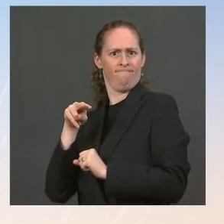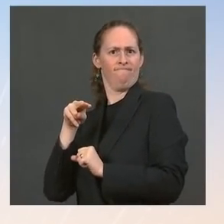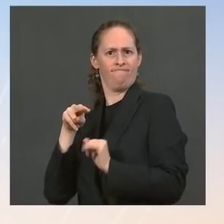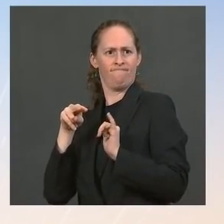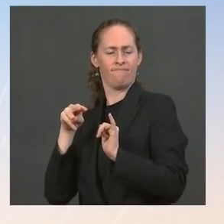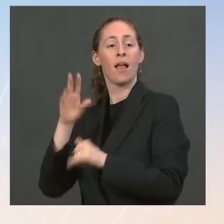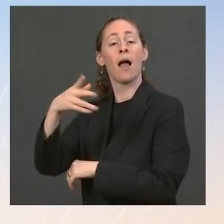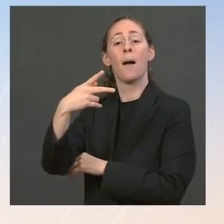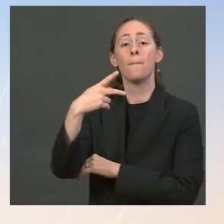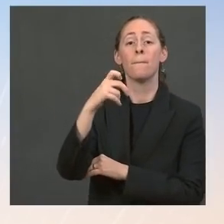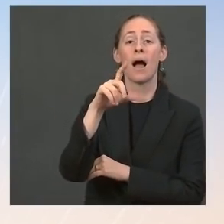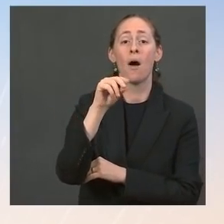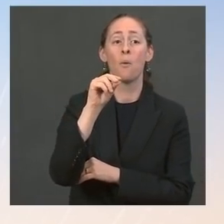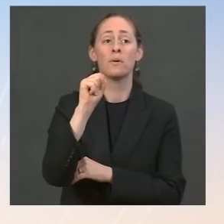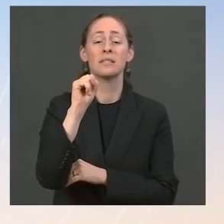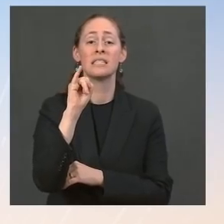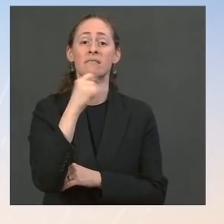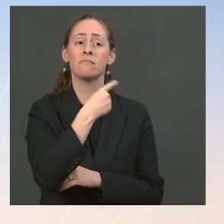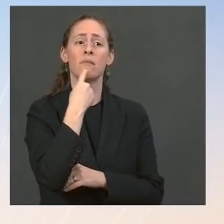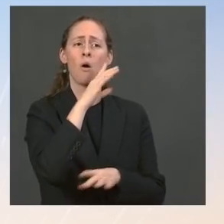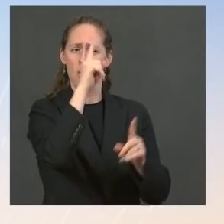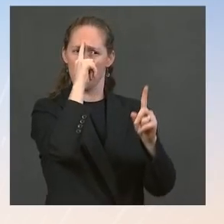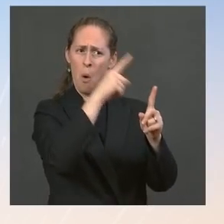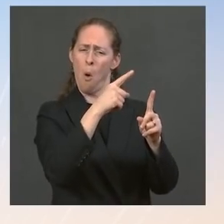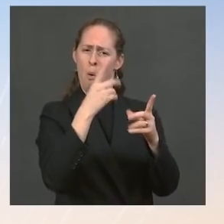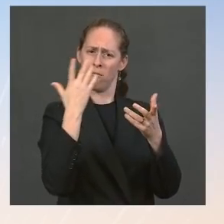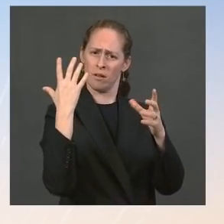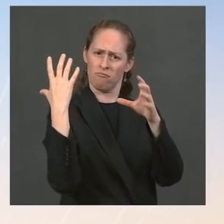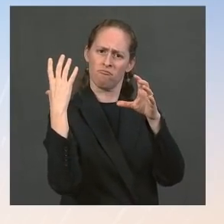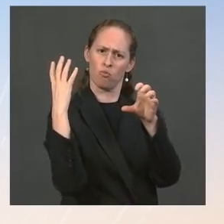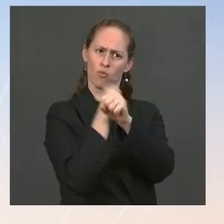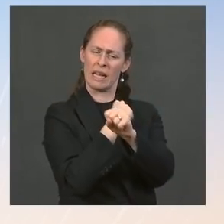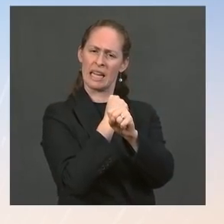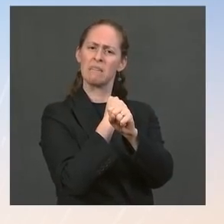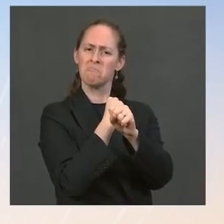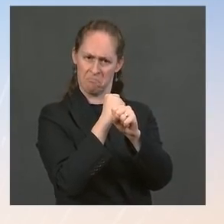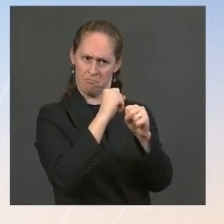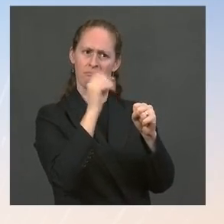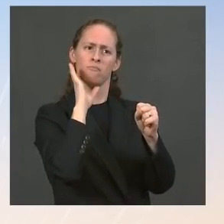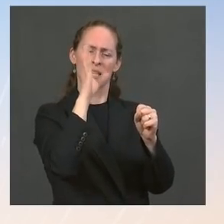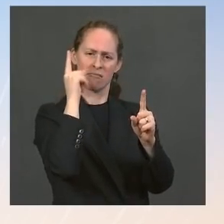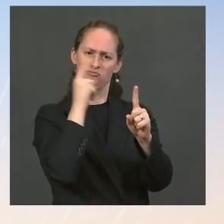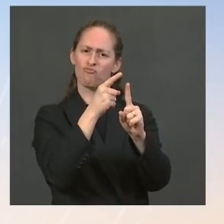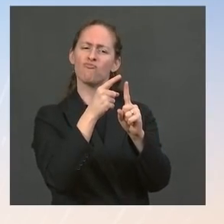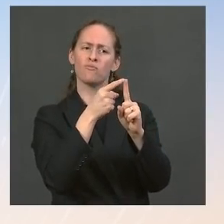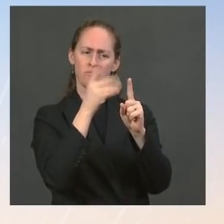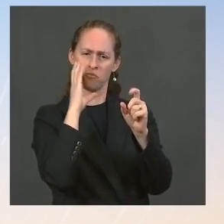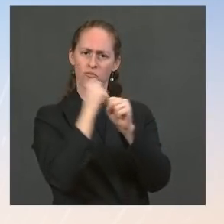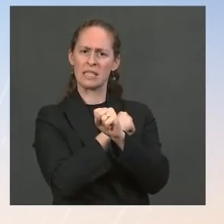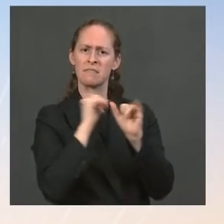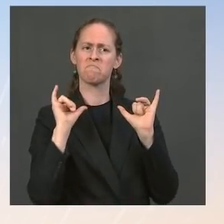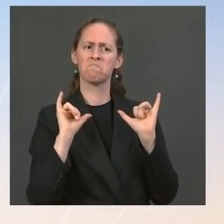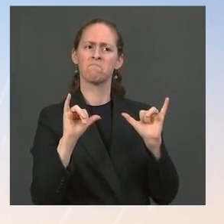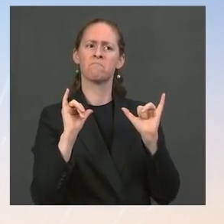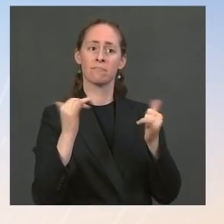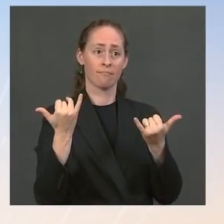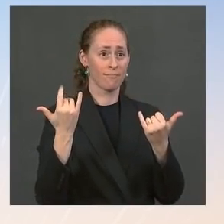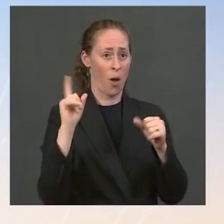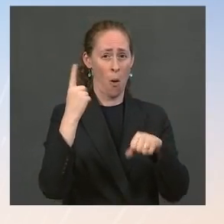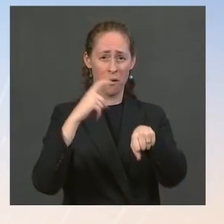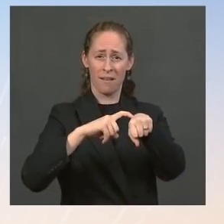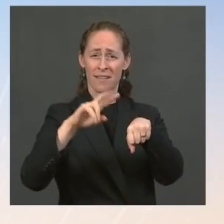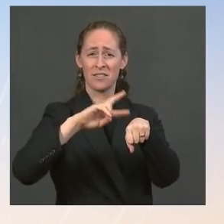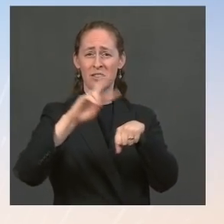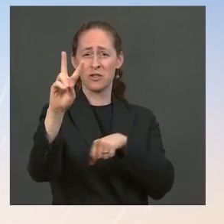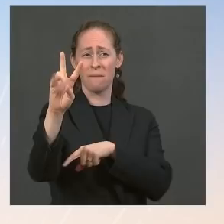other options than that. We're in it to win it. President's also in it to win it. That's what we're working toward. It's only 2:40 right now. Lots of time left in the